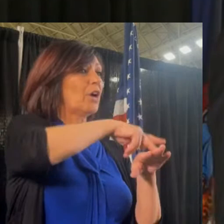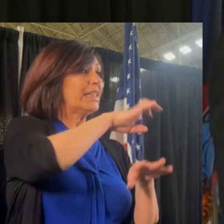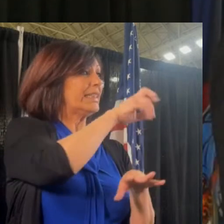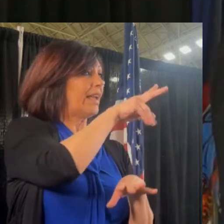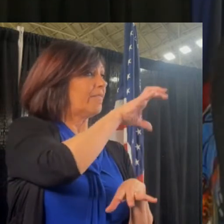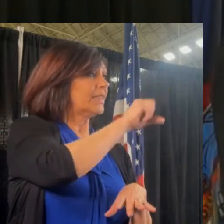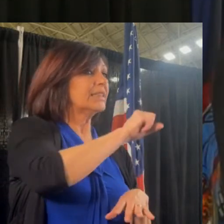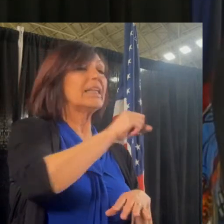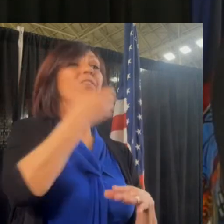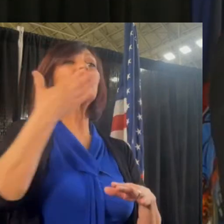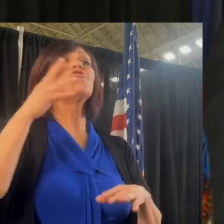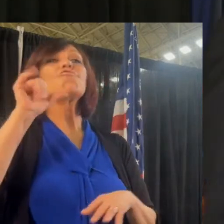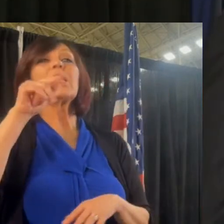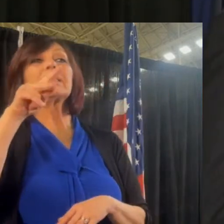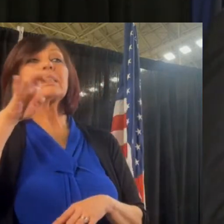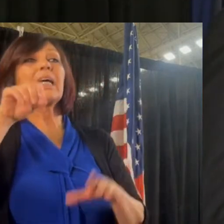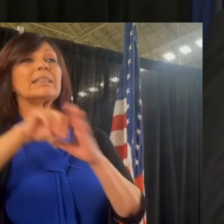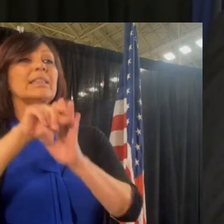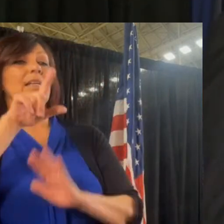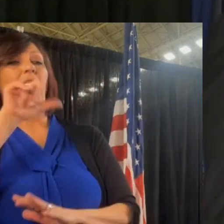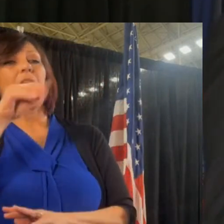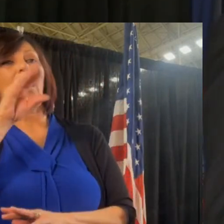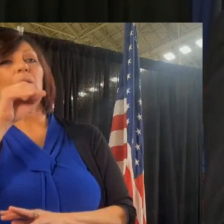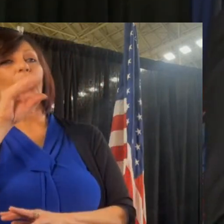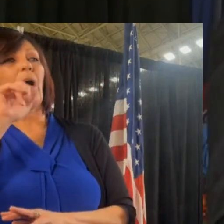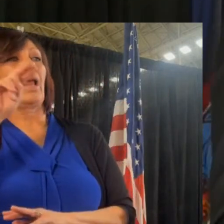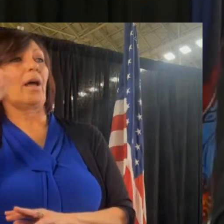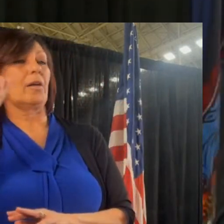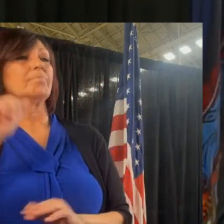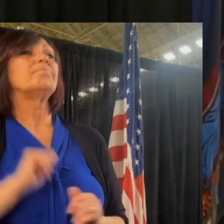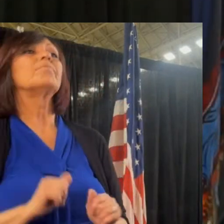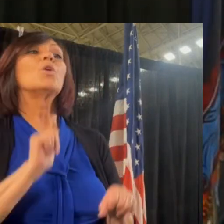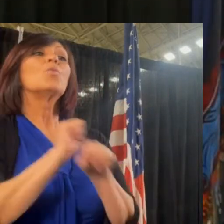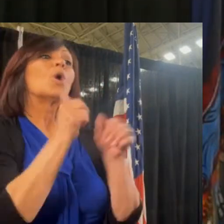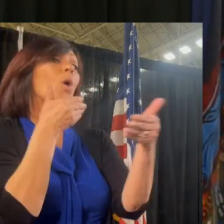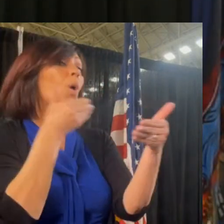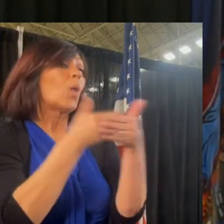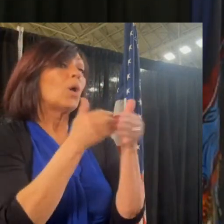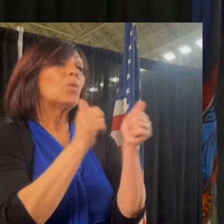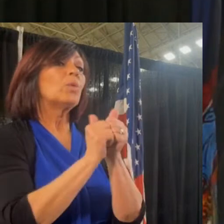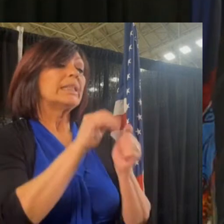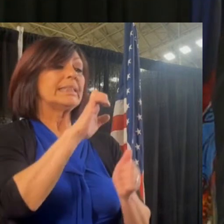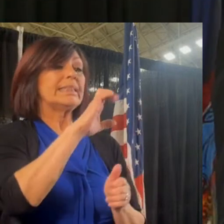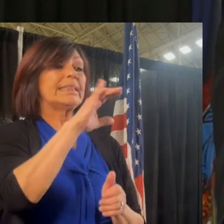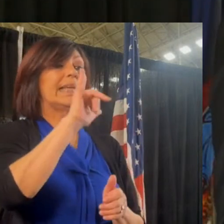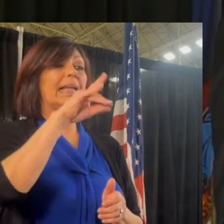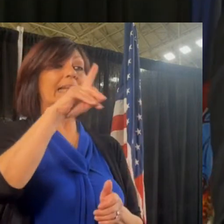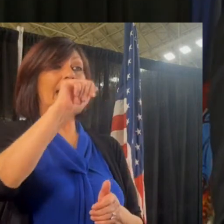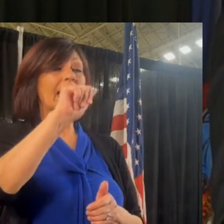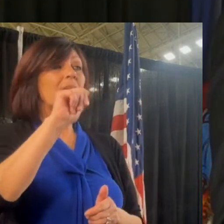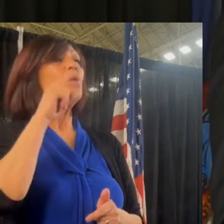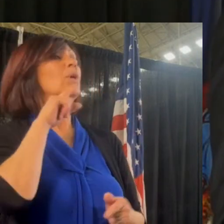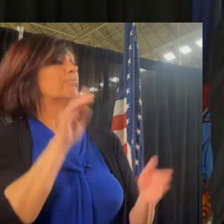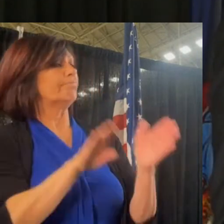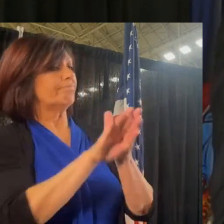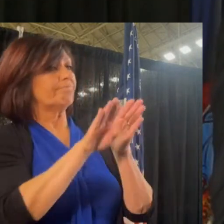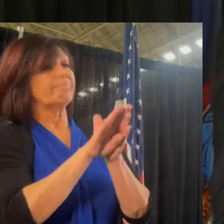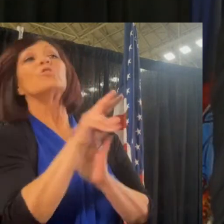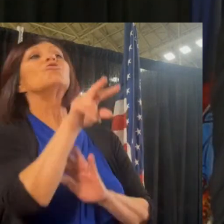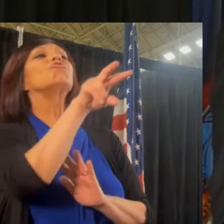the Renaissance Commerce Park in Lackawanna. Working closely with the ECIDA, we are developing